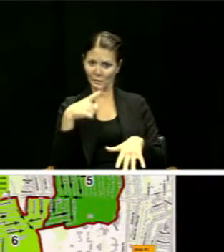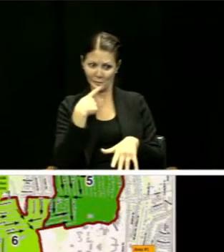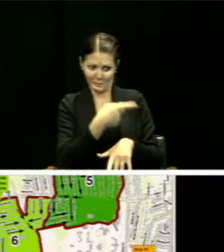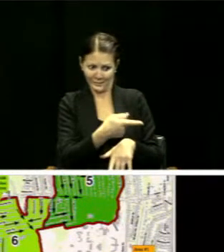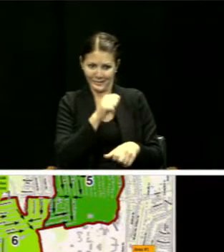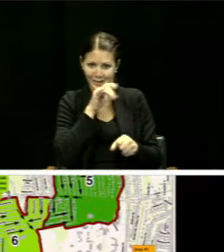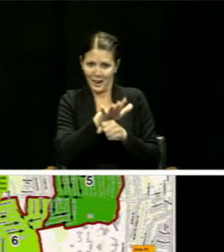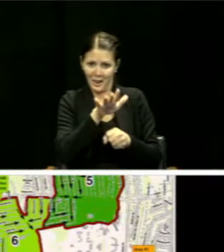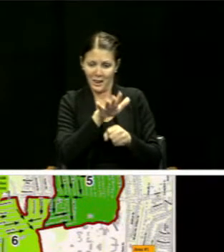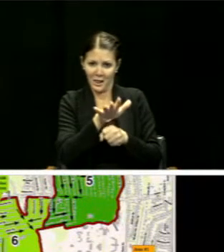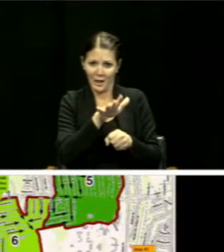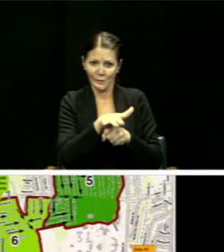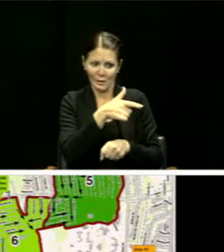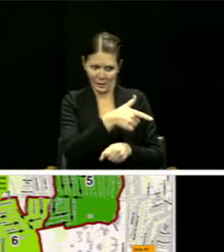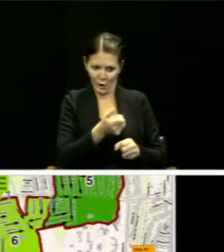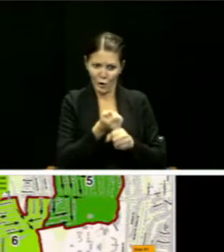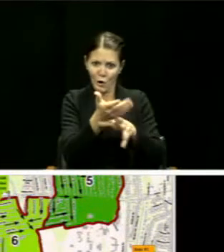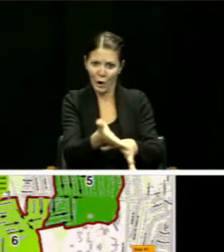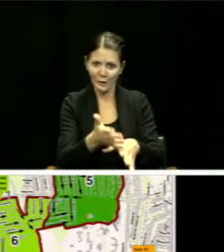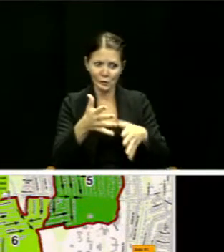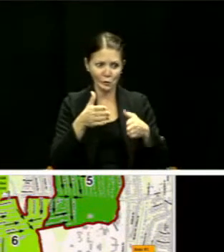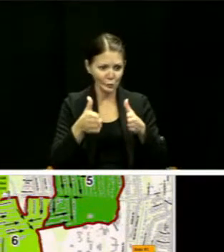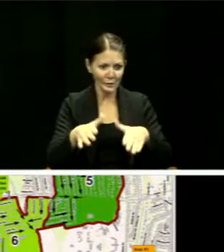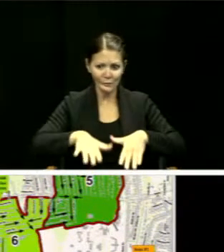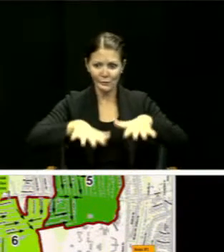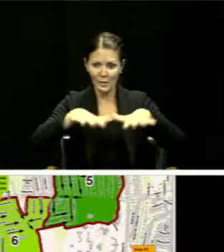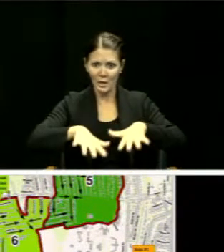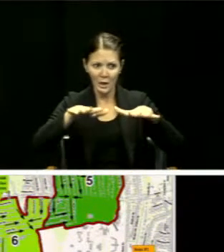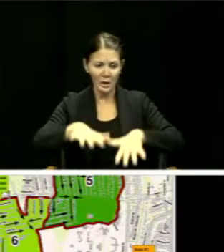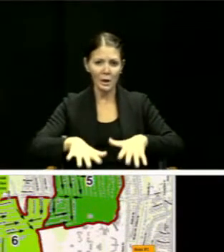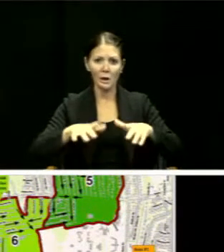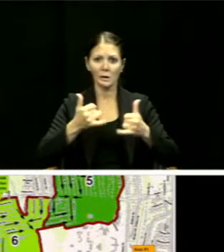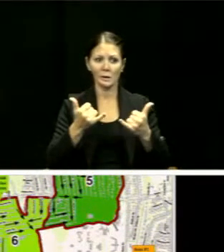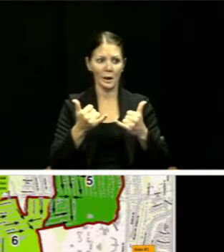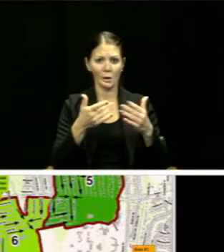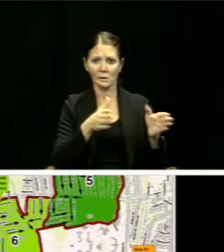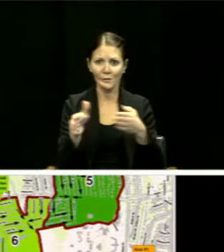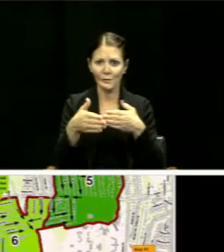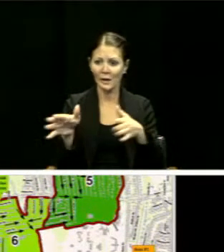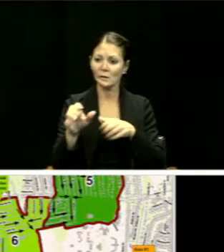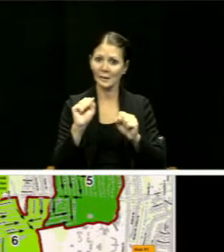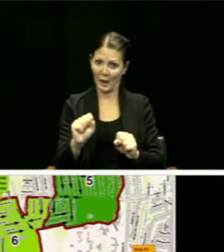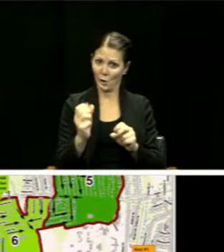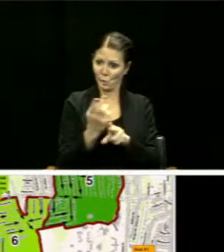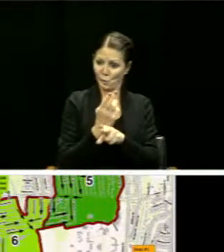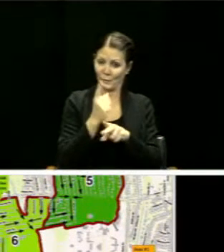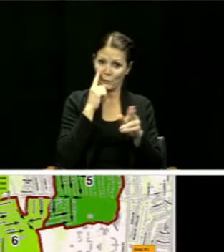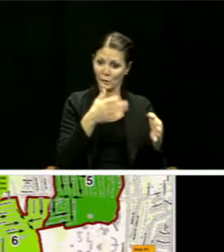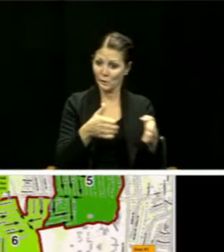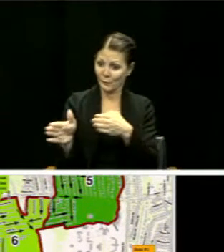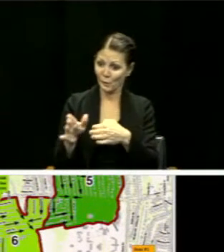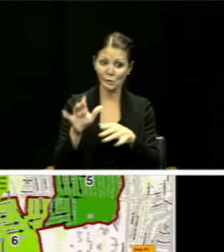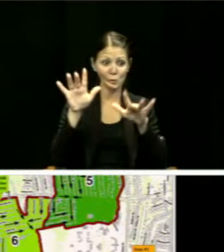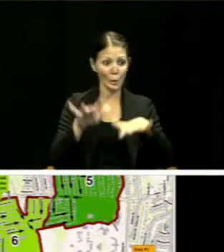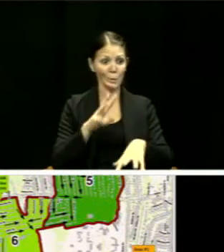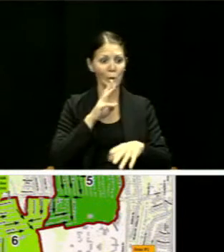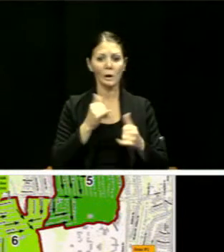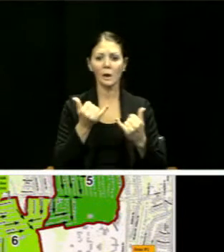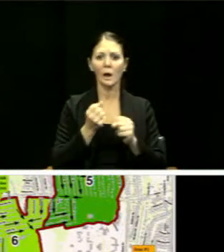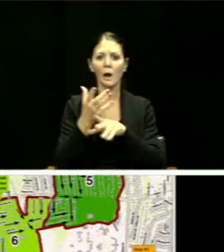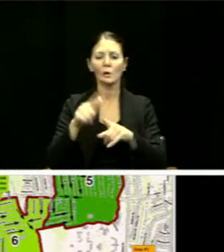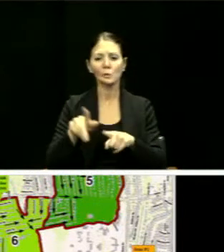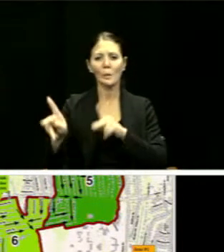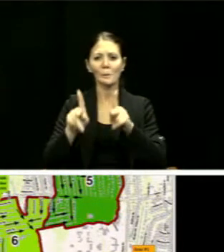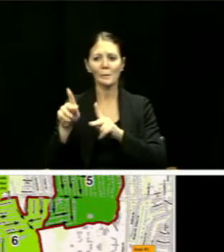insufficient and causes street flooding and diverts storm water onto people's property and